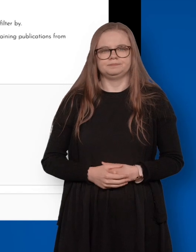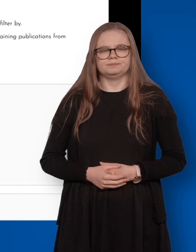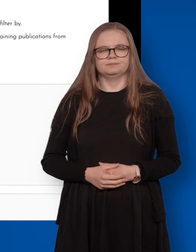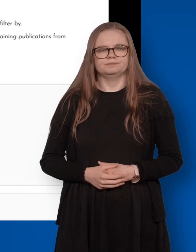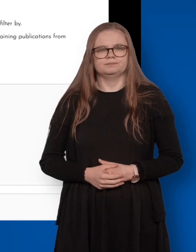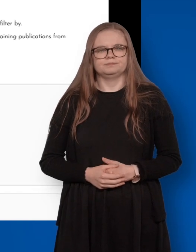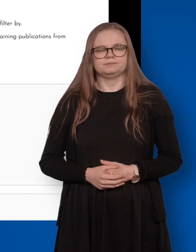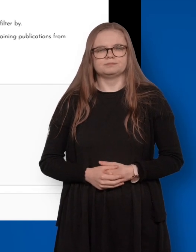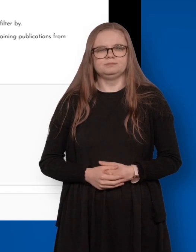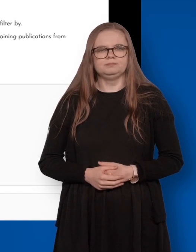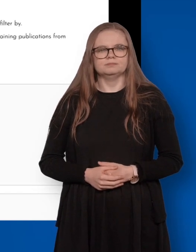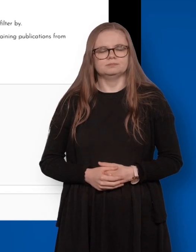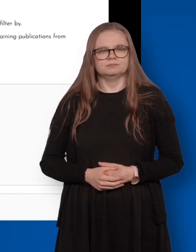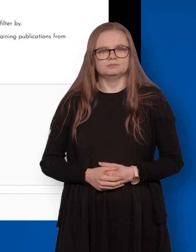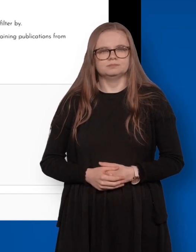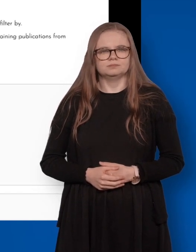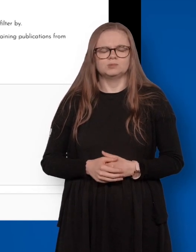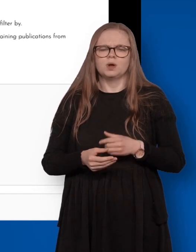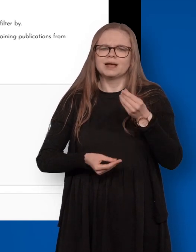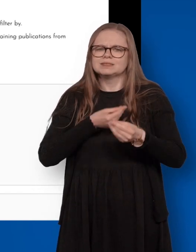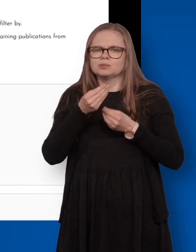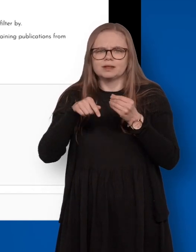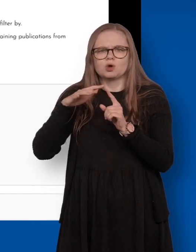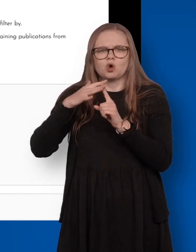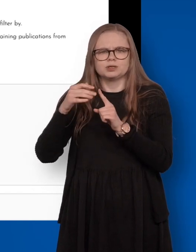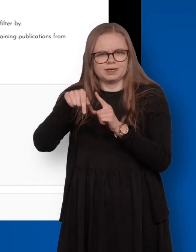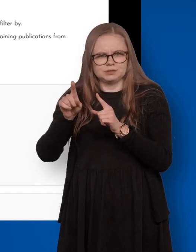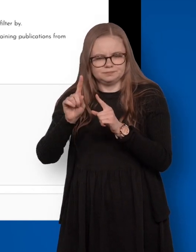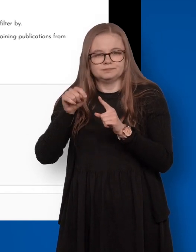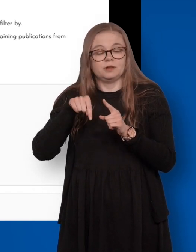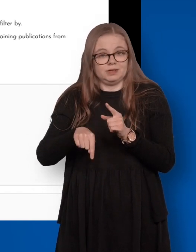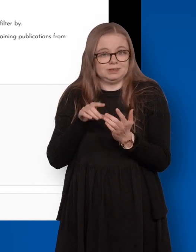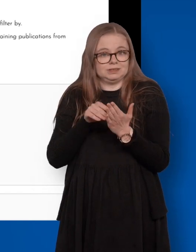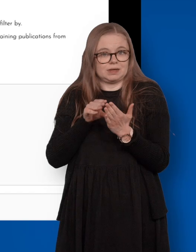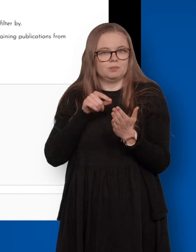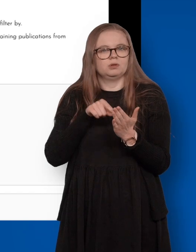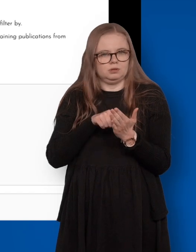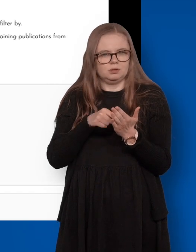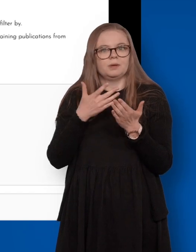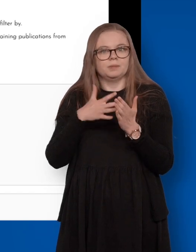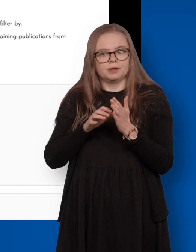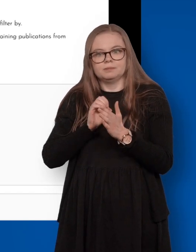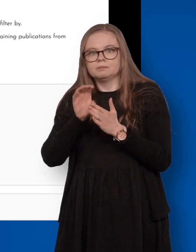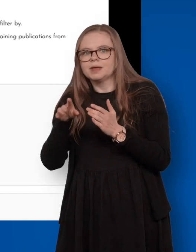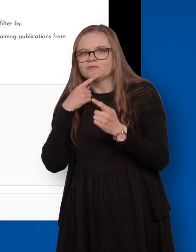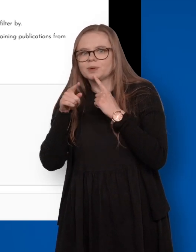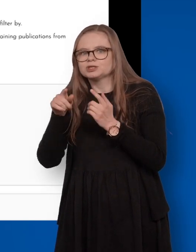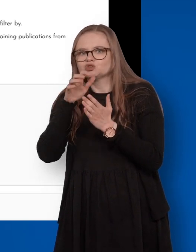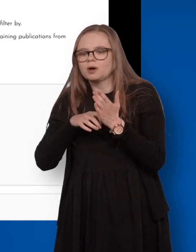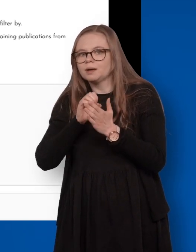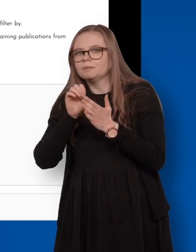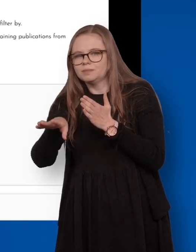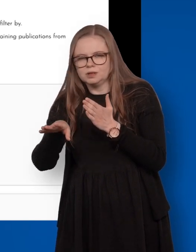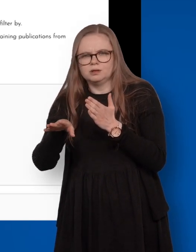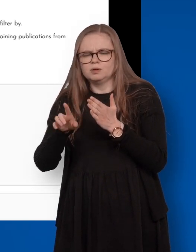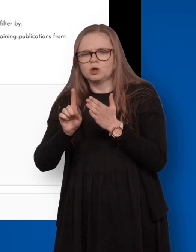So yes, just a bit more on the context. In this sample we're going to look at here that we've put into Scribe, it's the results